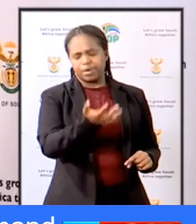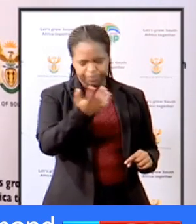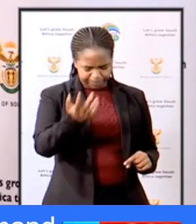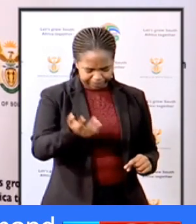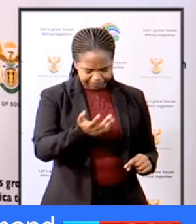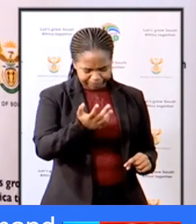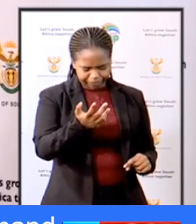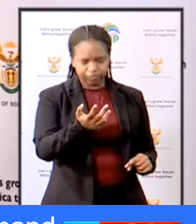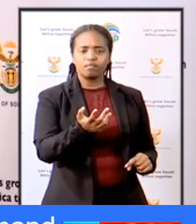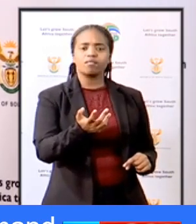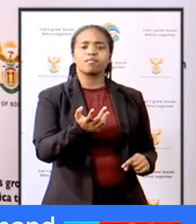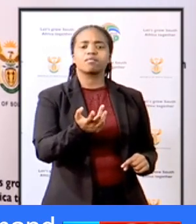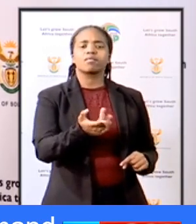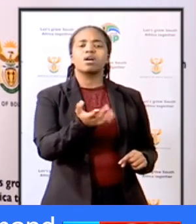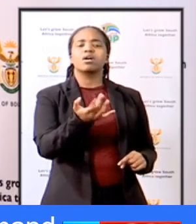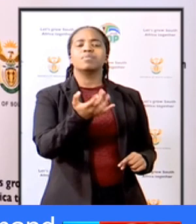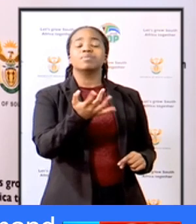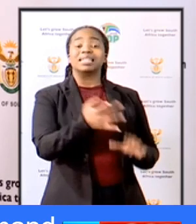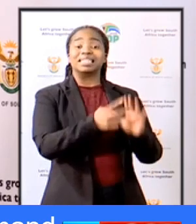measures